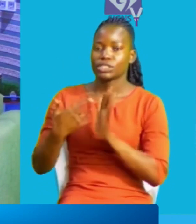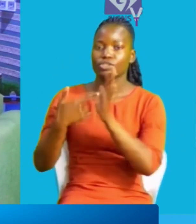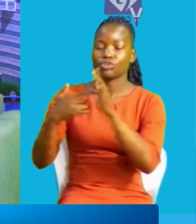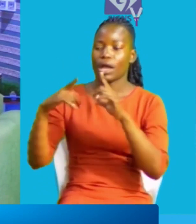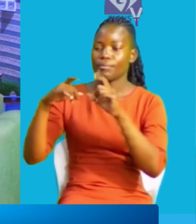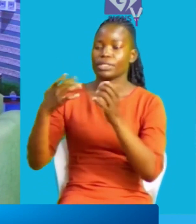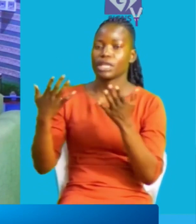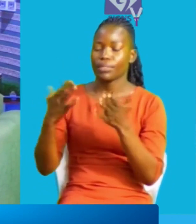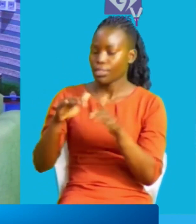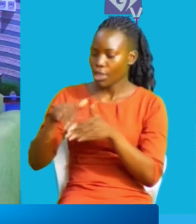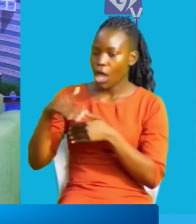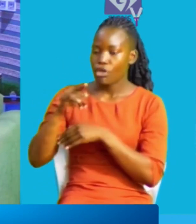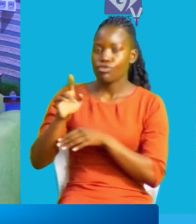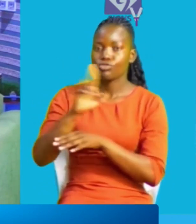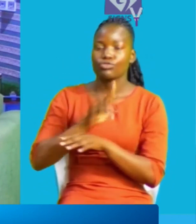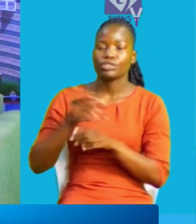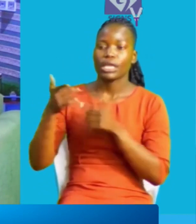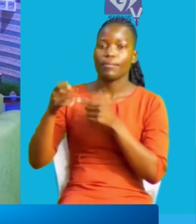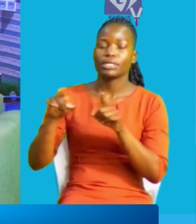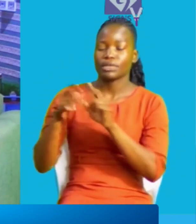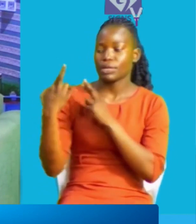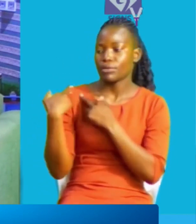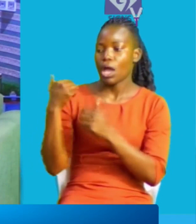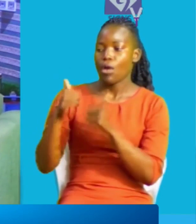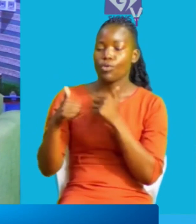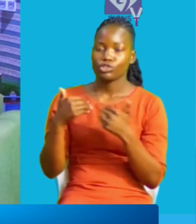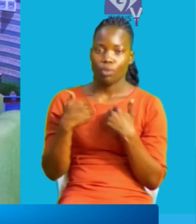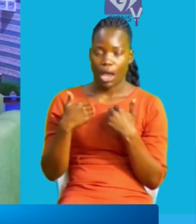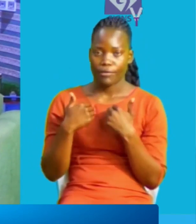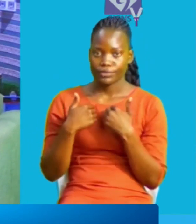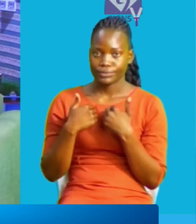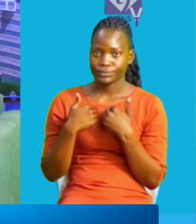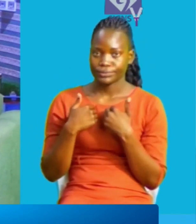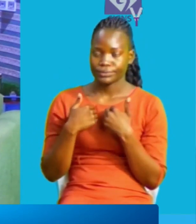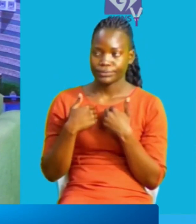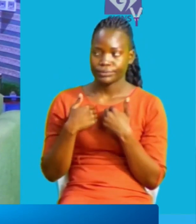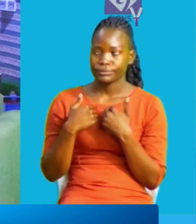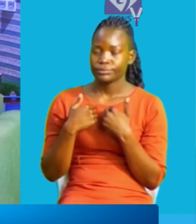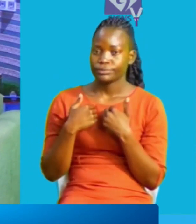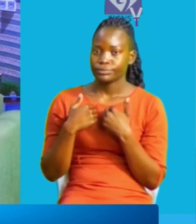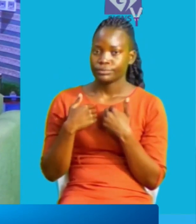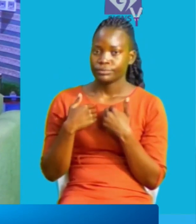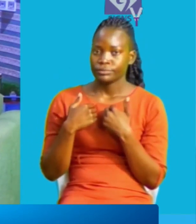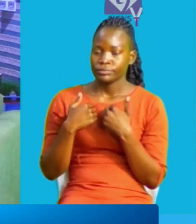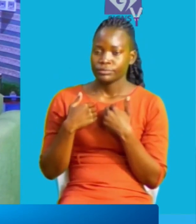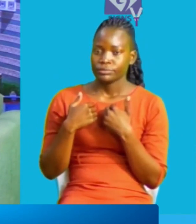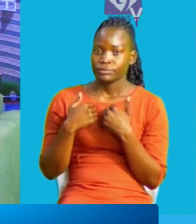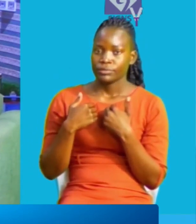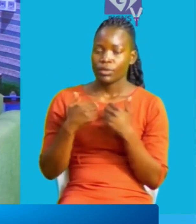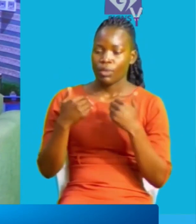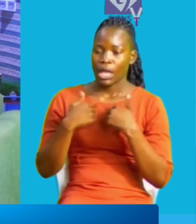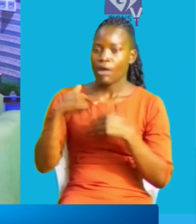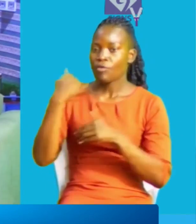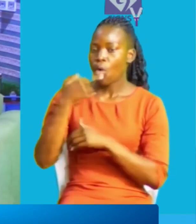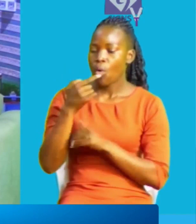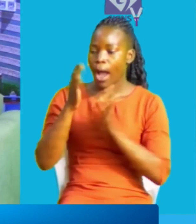that kind of a picture, that besides the responsibility that are bestowed upon you, there